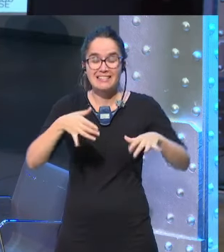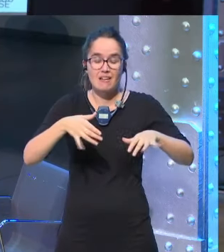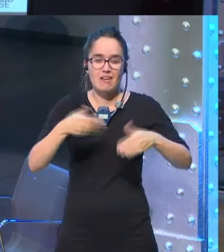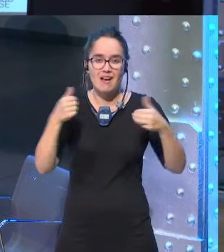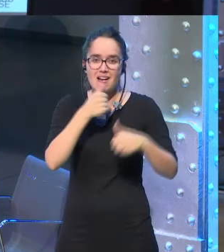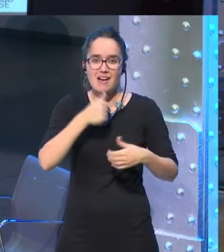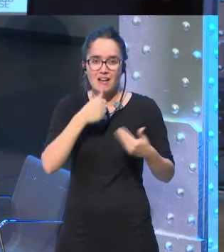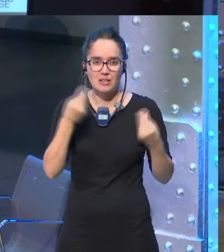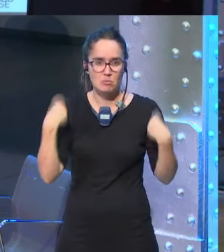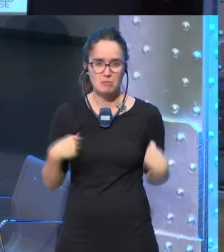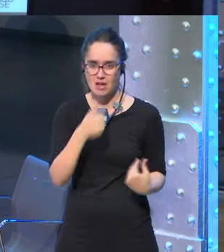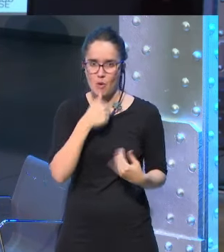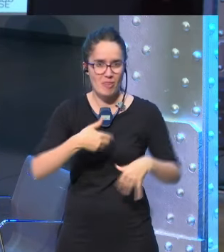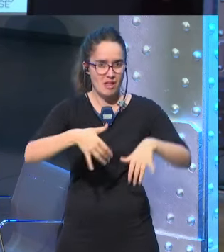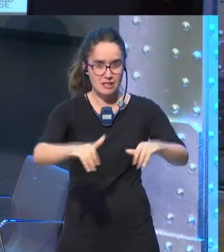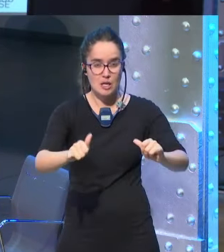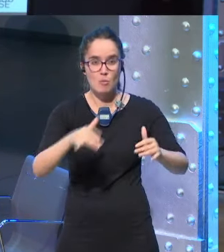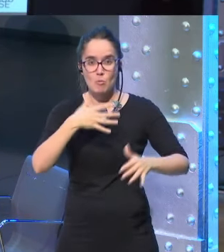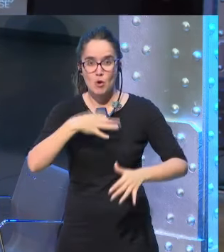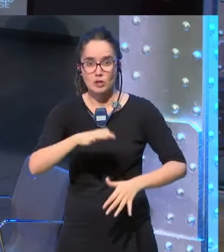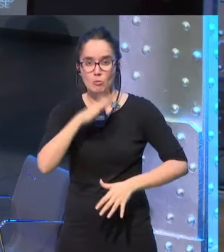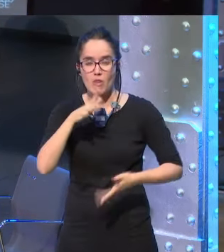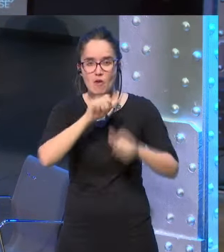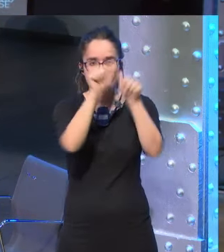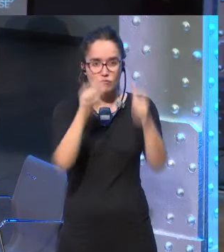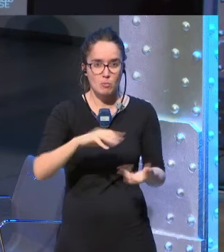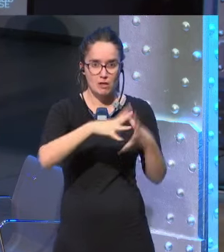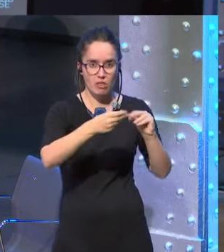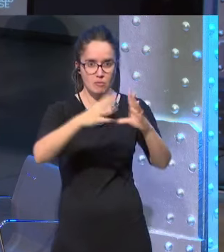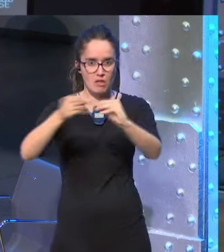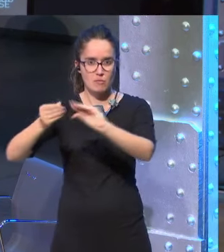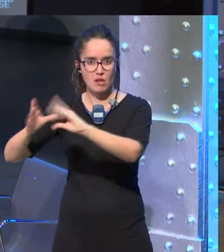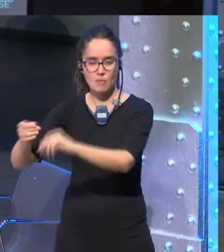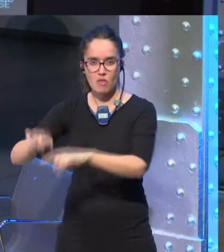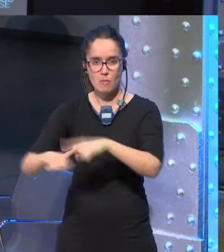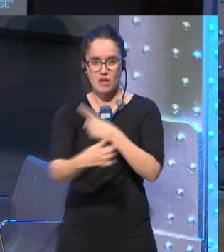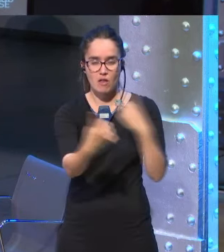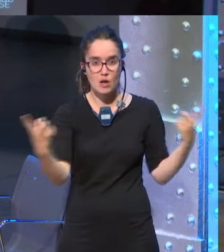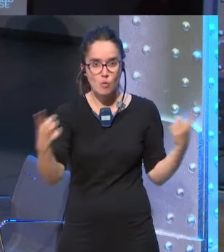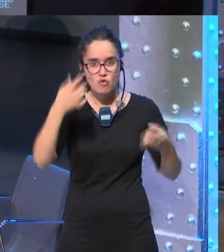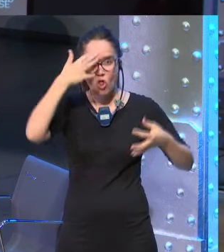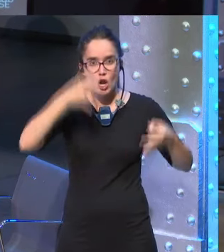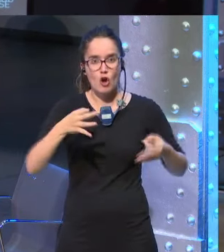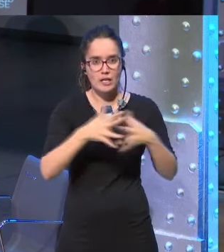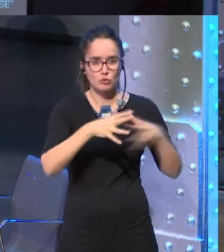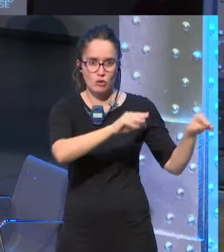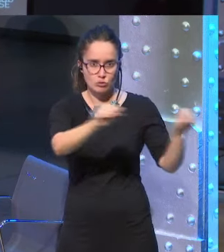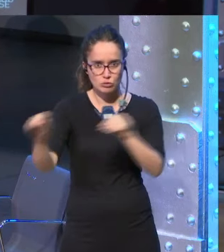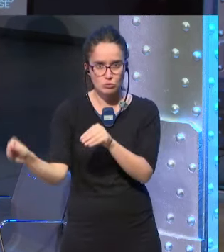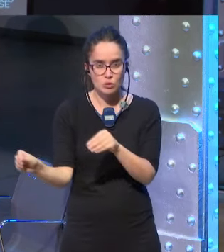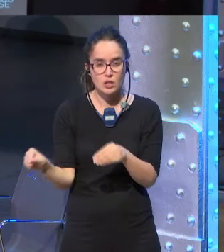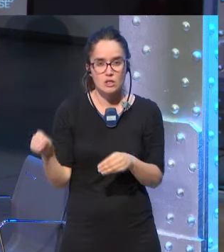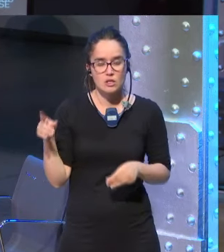adaptive forms which have structural logics. Then this is a project of the professorship of